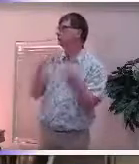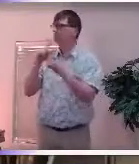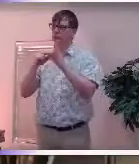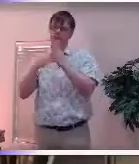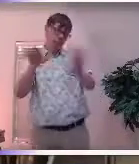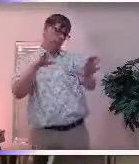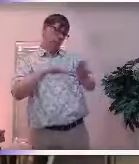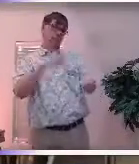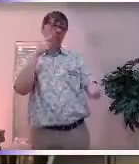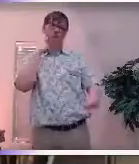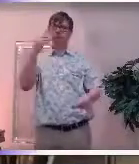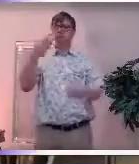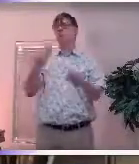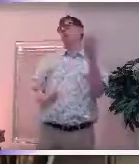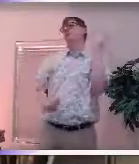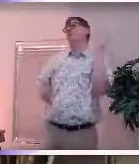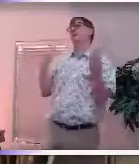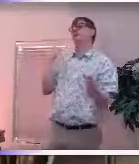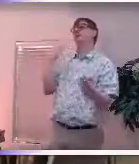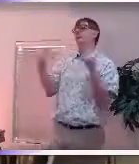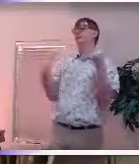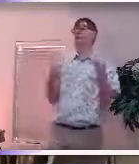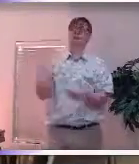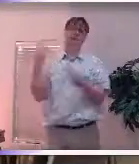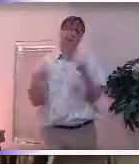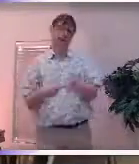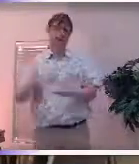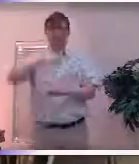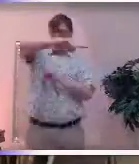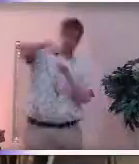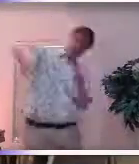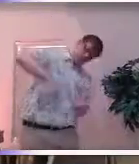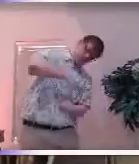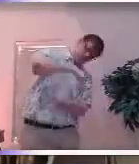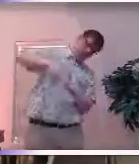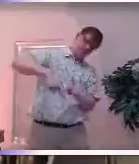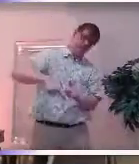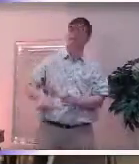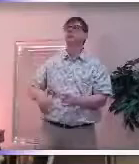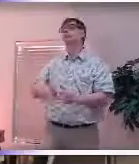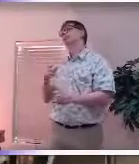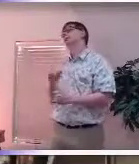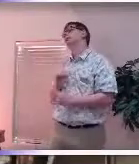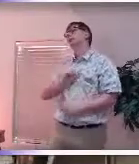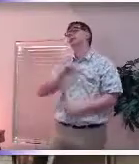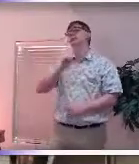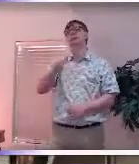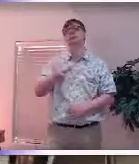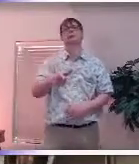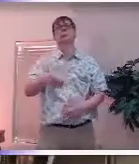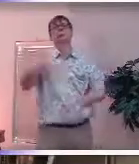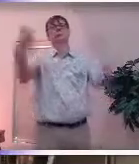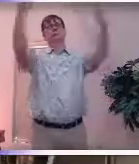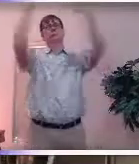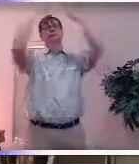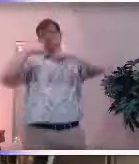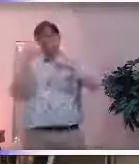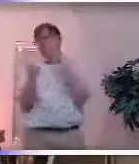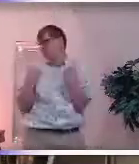70% of matter, or 70% of the universe, rather, is dark energy, the formless.